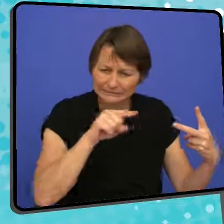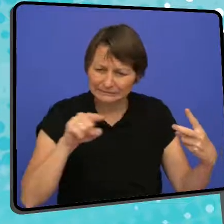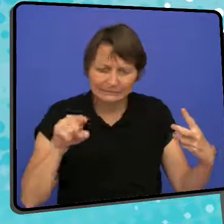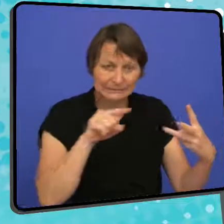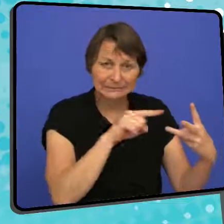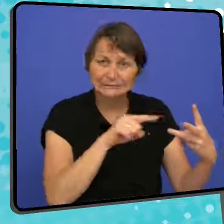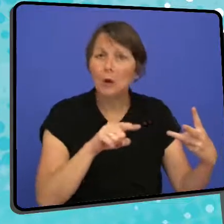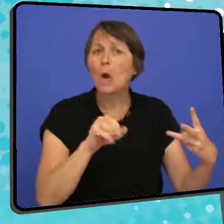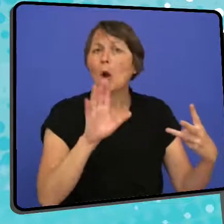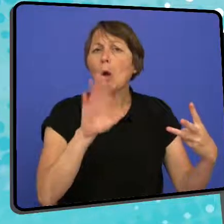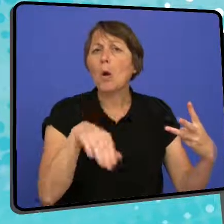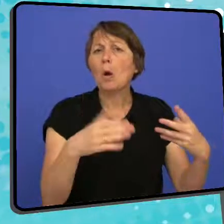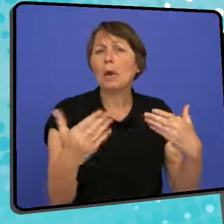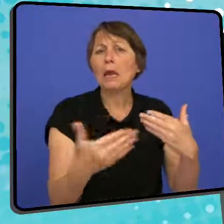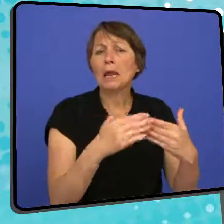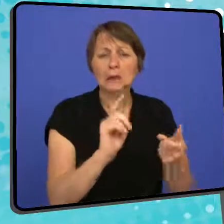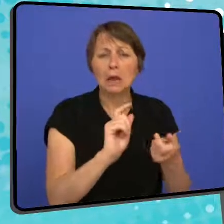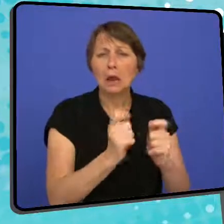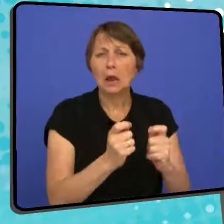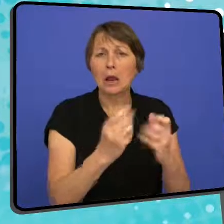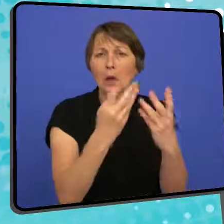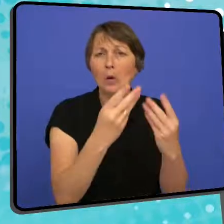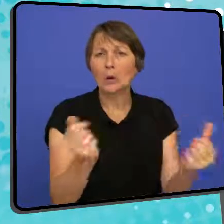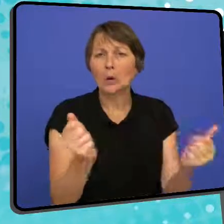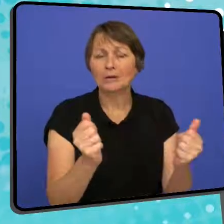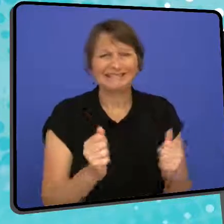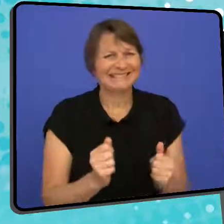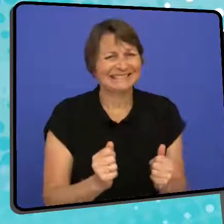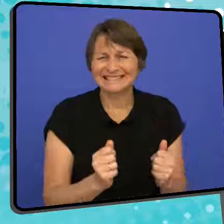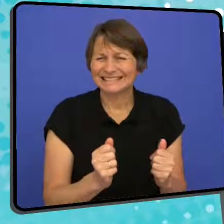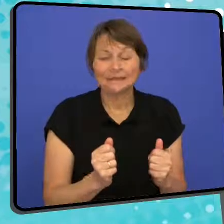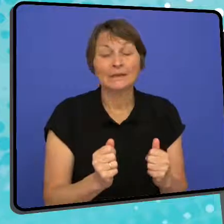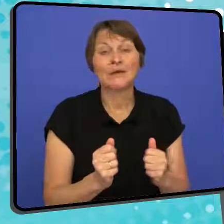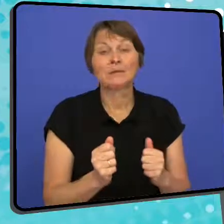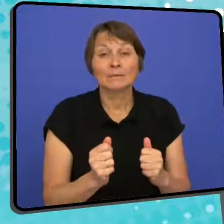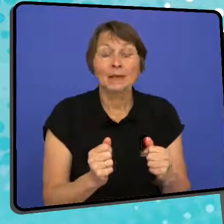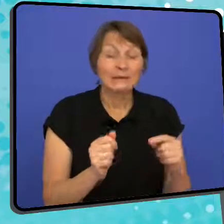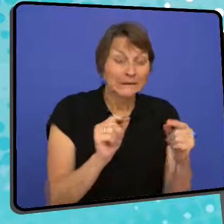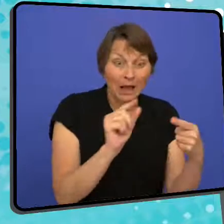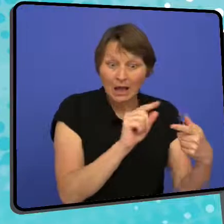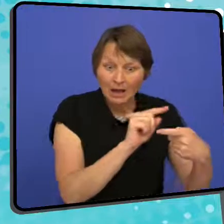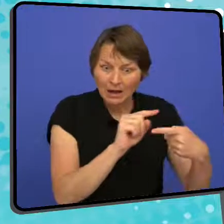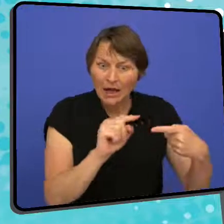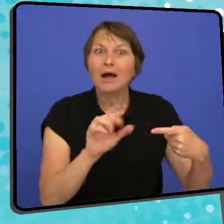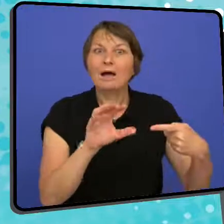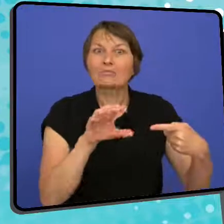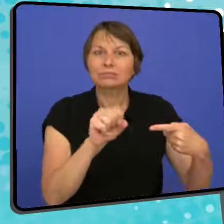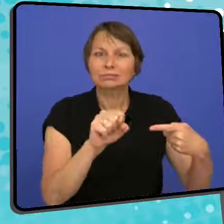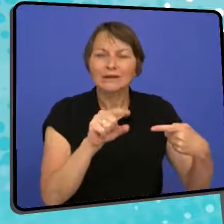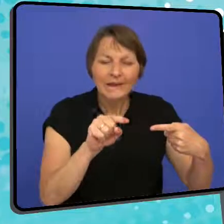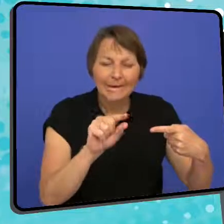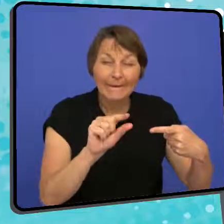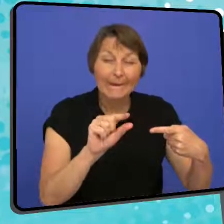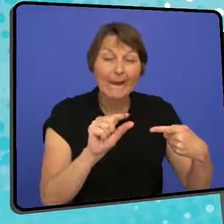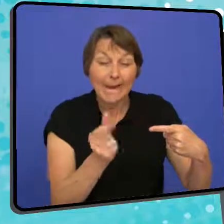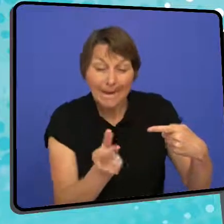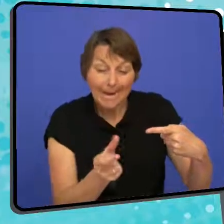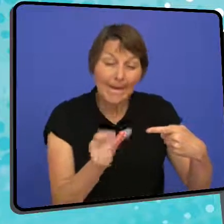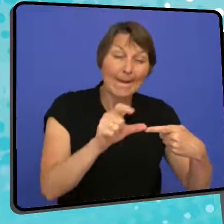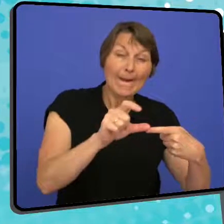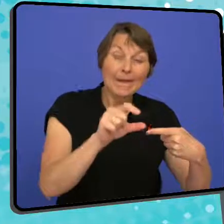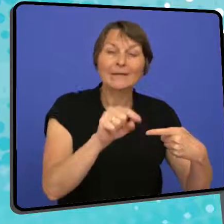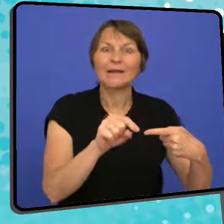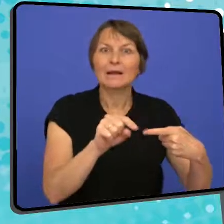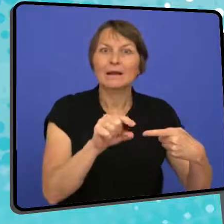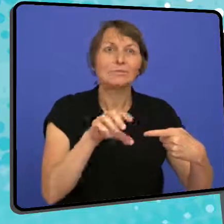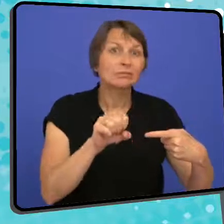change and I immediately see the result." No, you first need to wait a couple of minutes because you're working on these large samples of data. Then I really get